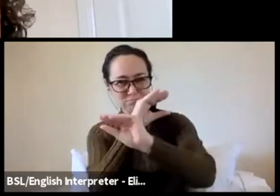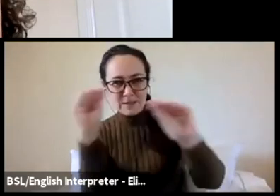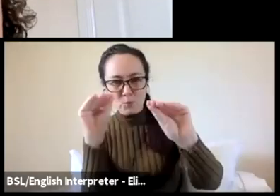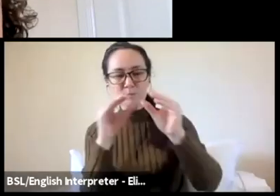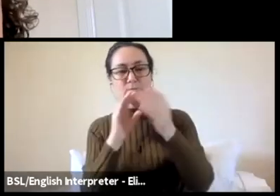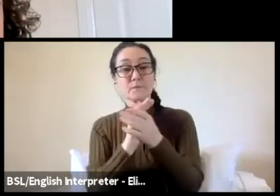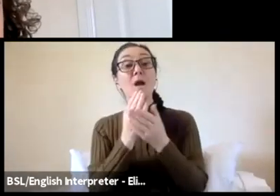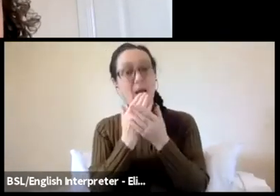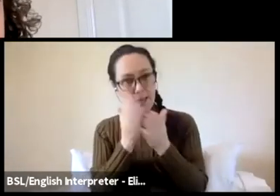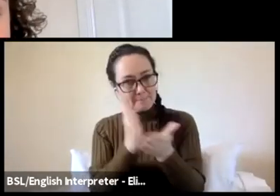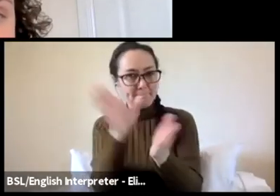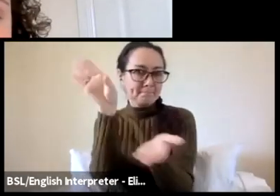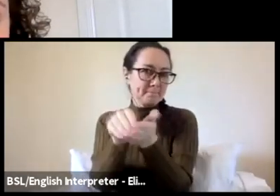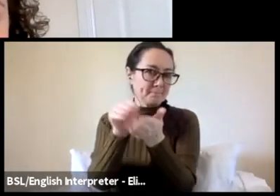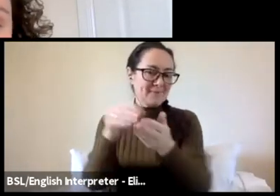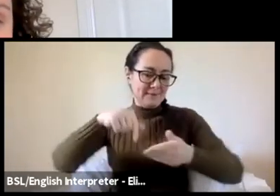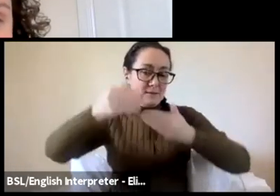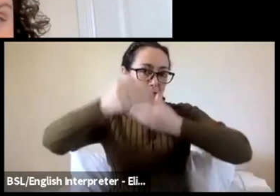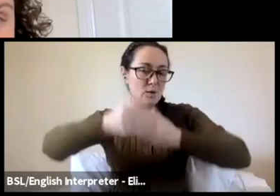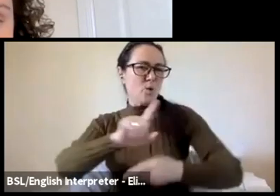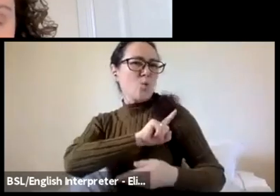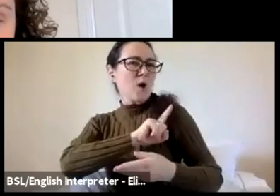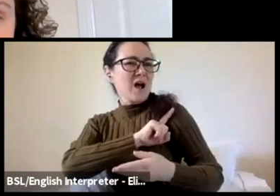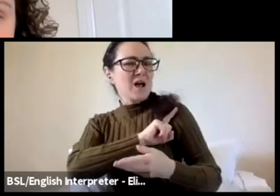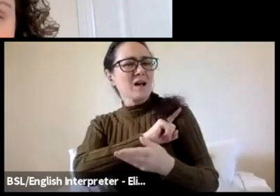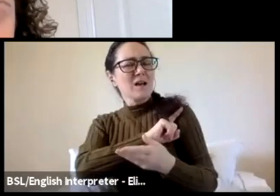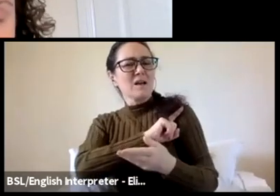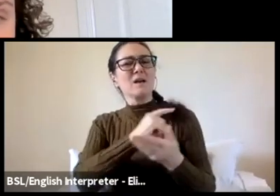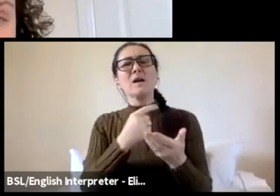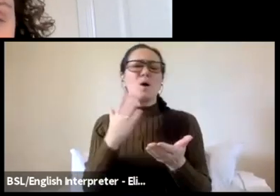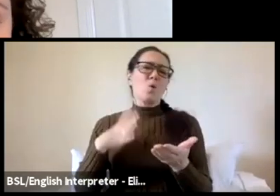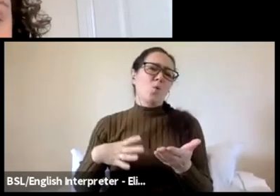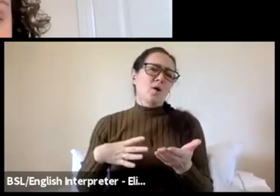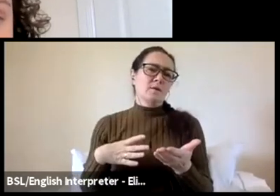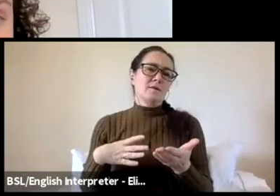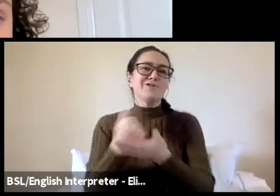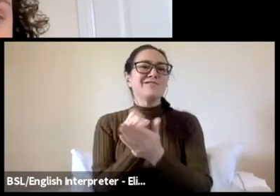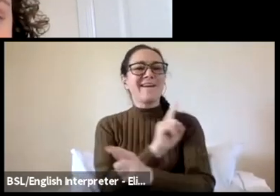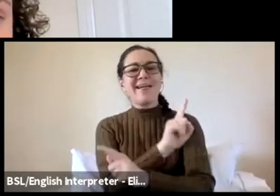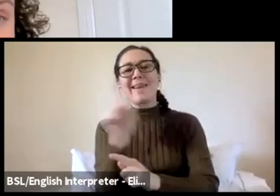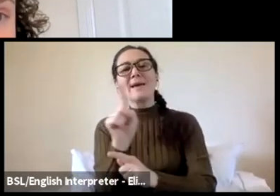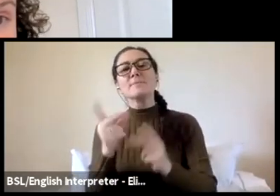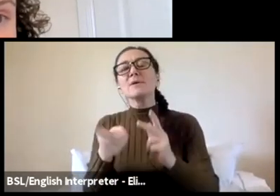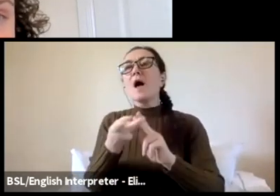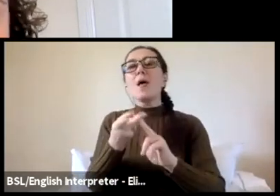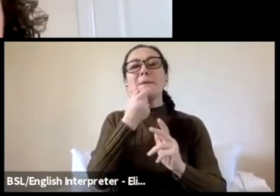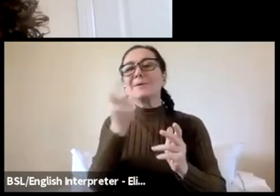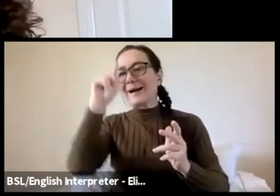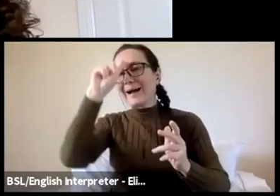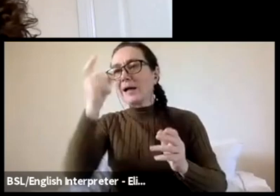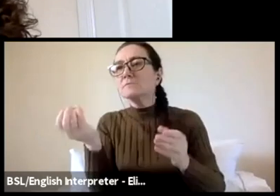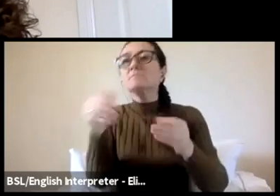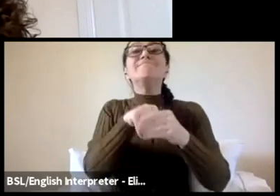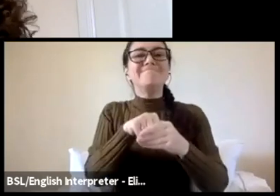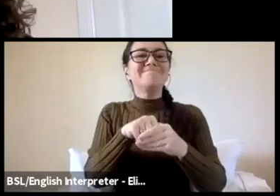are recording this session. And the reason that we're doing that is because we want to be able to share it for later for other organisations who maybe weren't able to kind